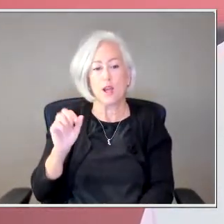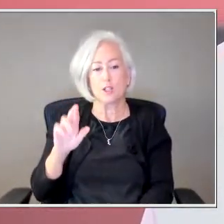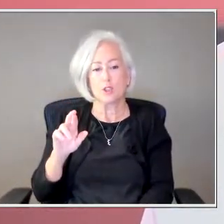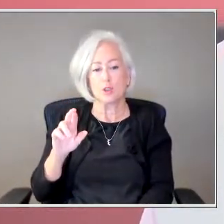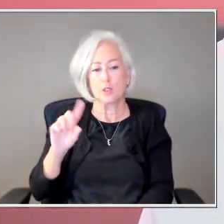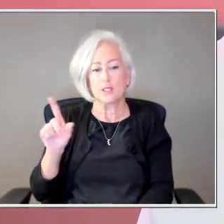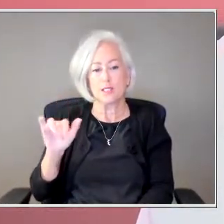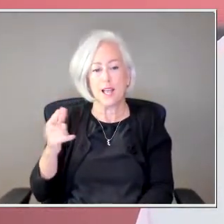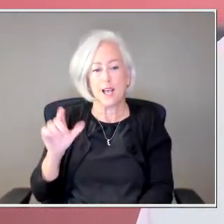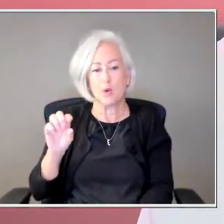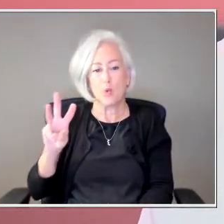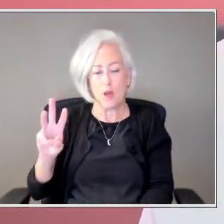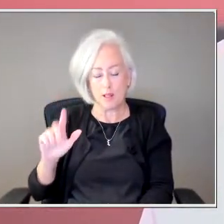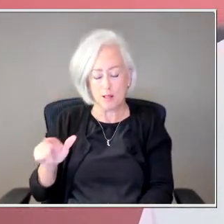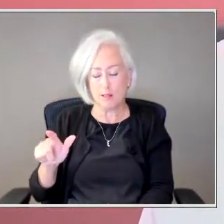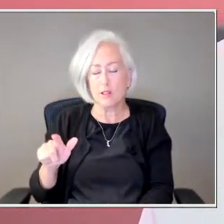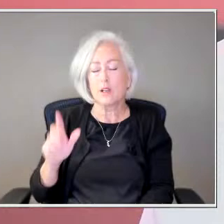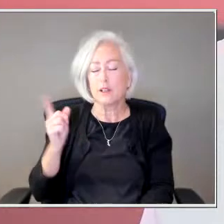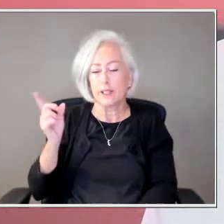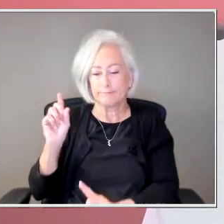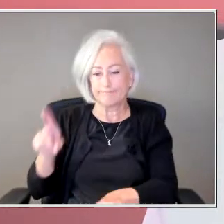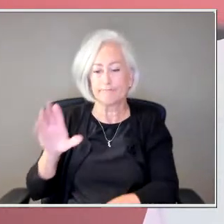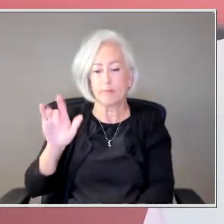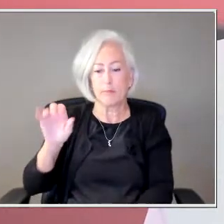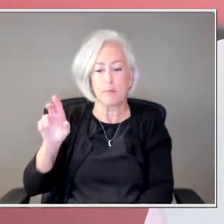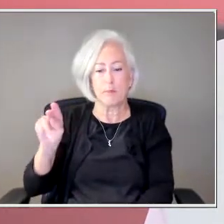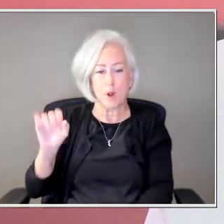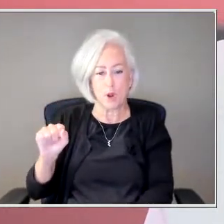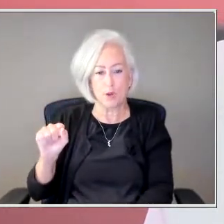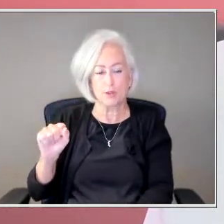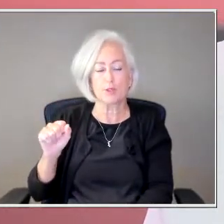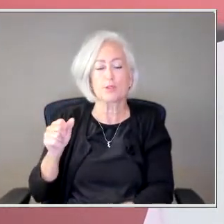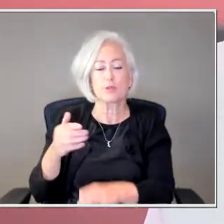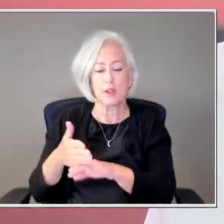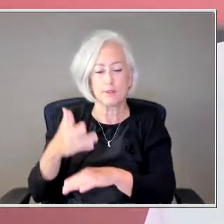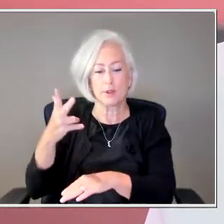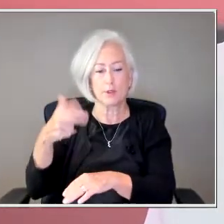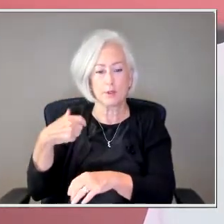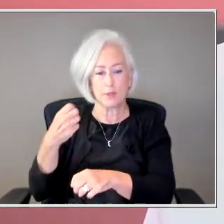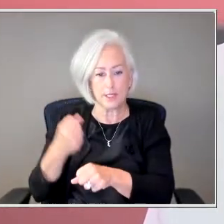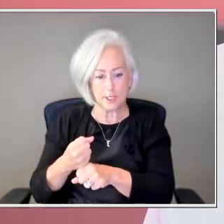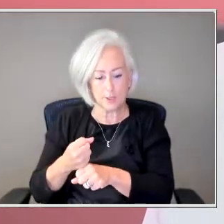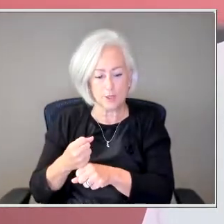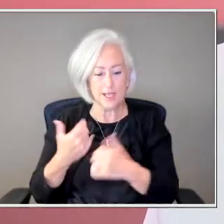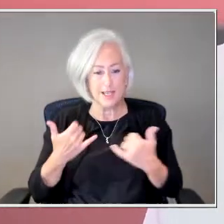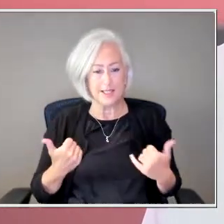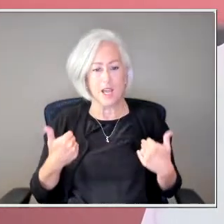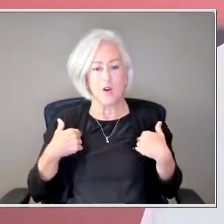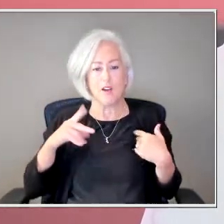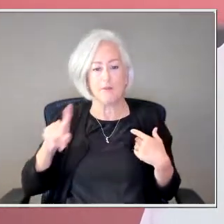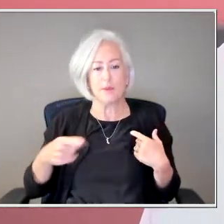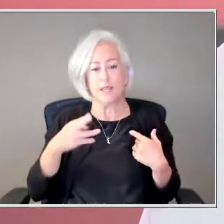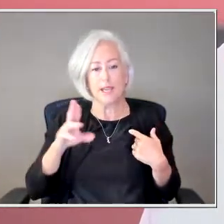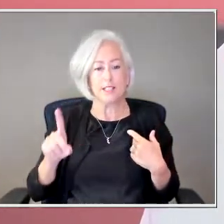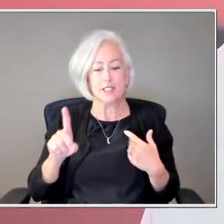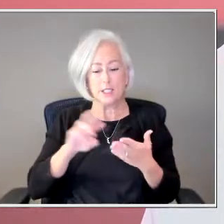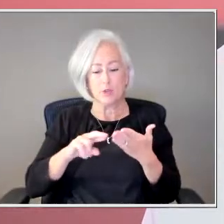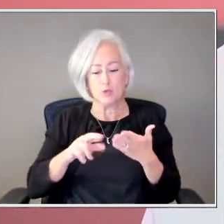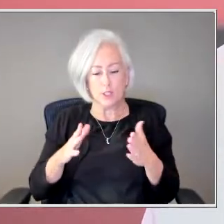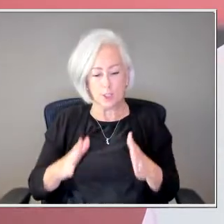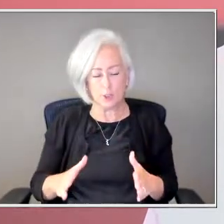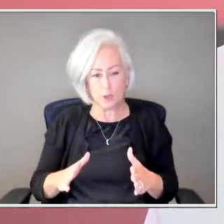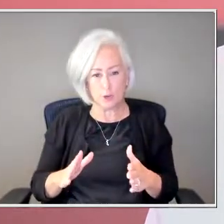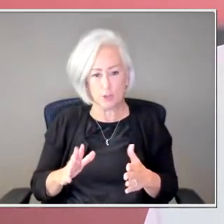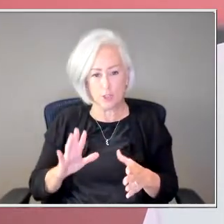up his training. But he's coming in. I just was able to add a PhD basic science researcher so that we can contribute some of the